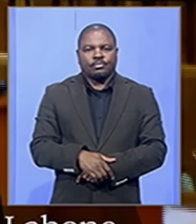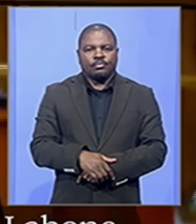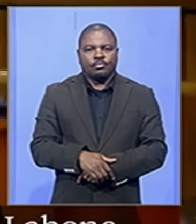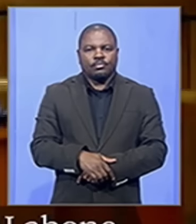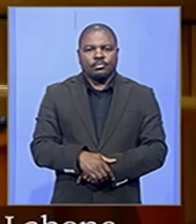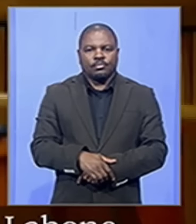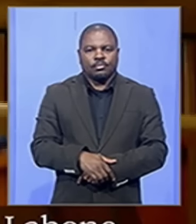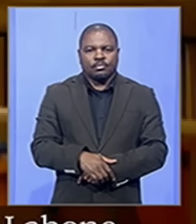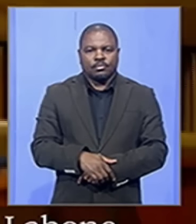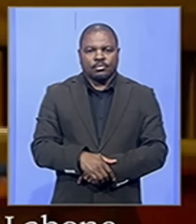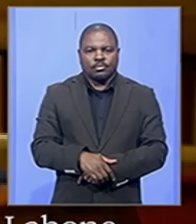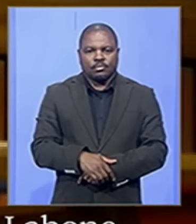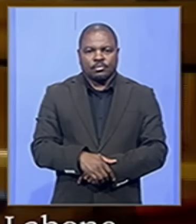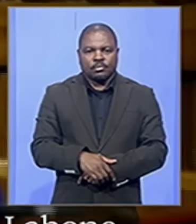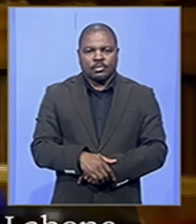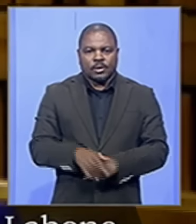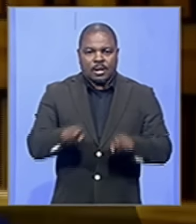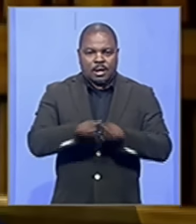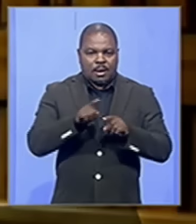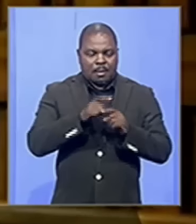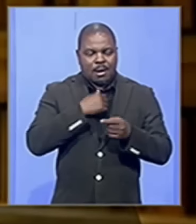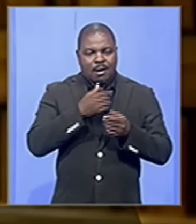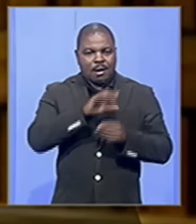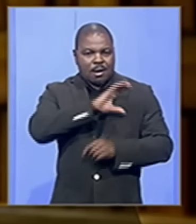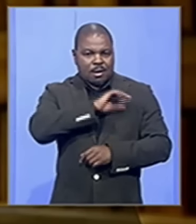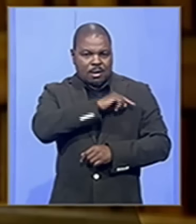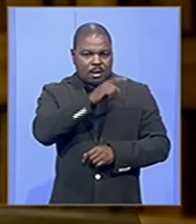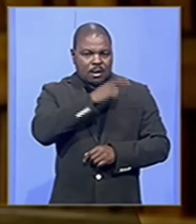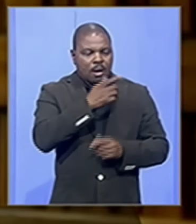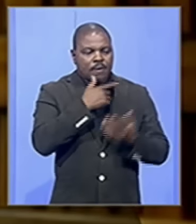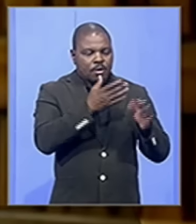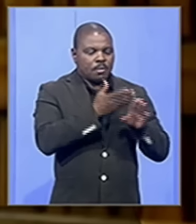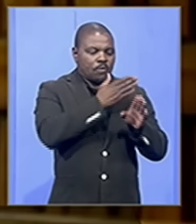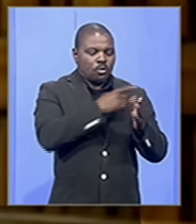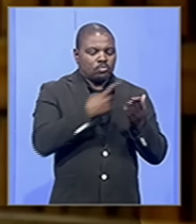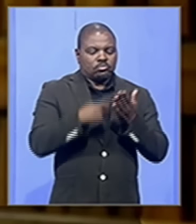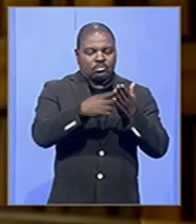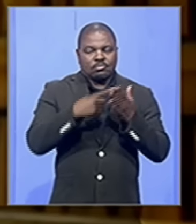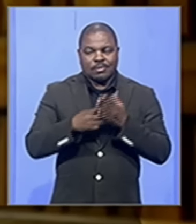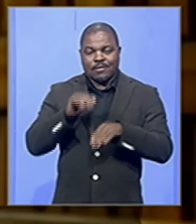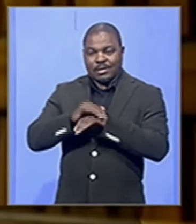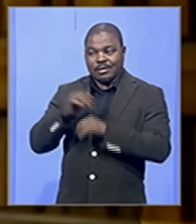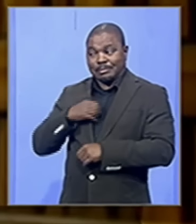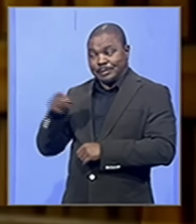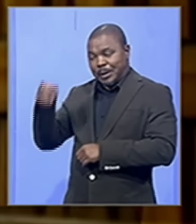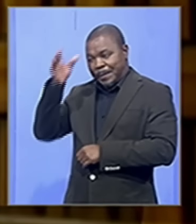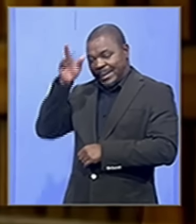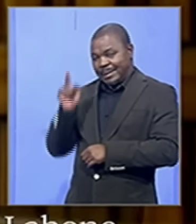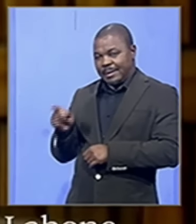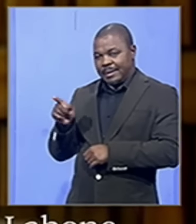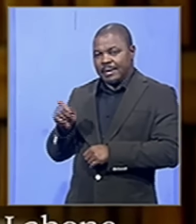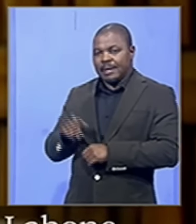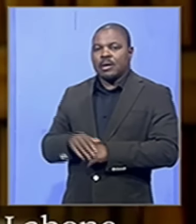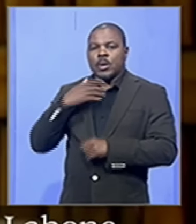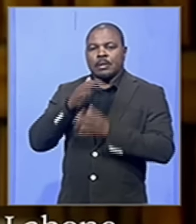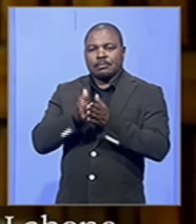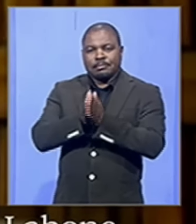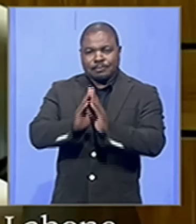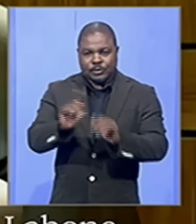If your leadership is so inclined, I had an informal discussion with my learned friend. We would then request